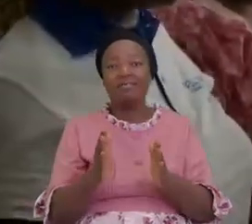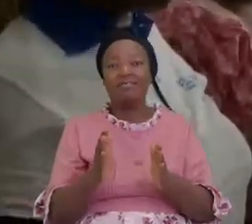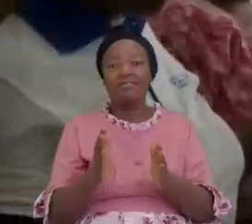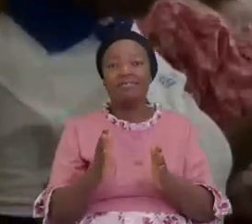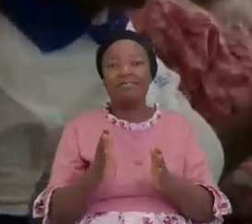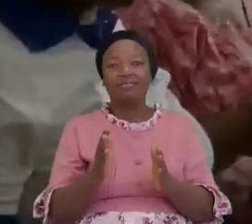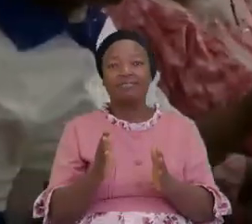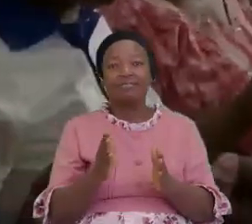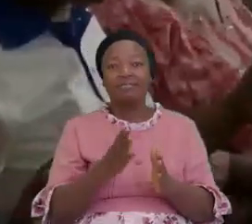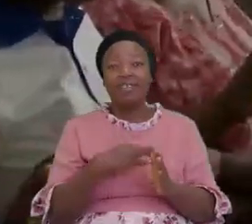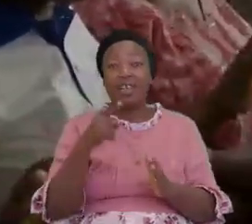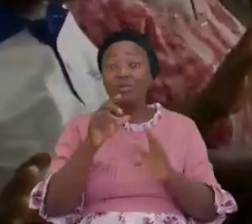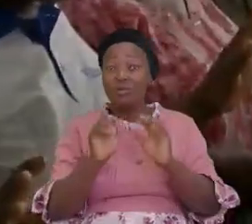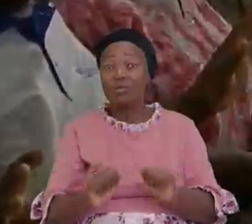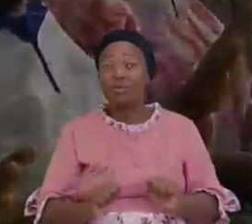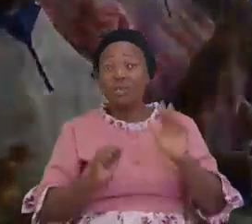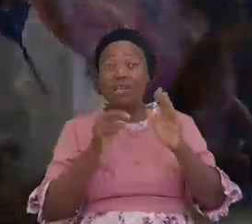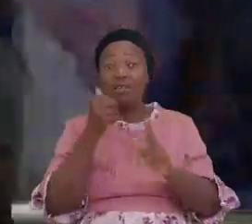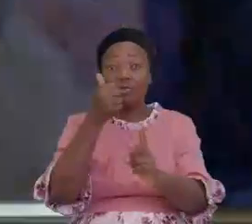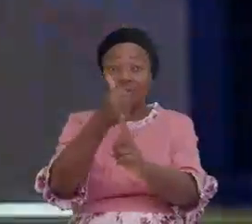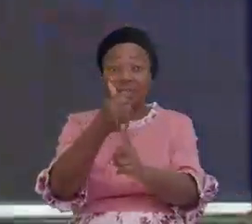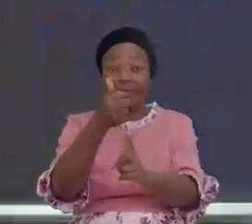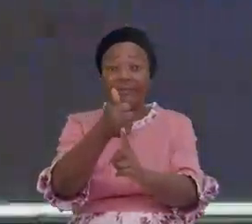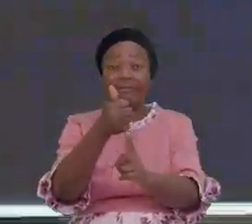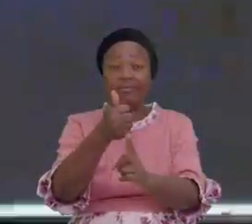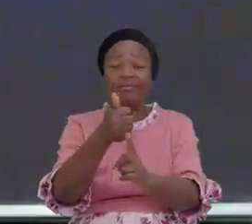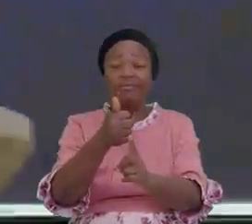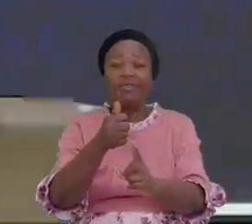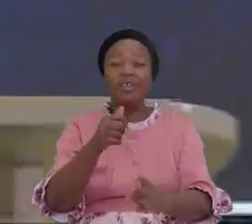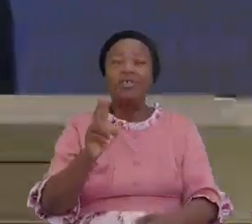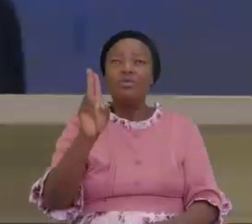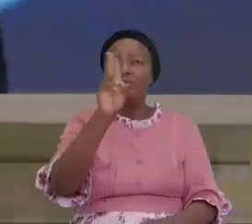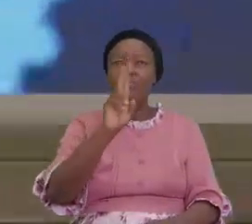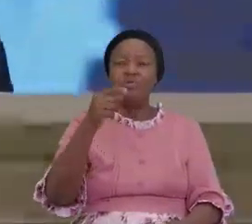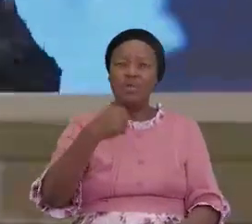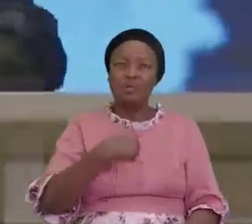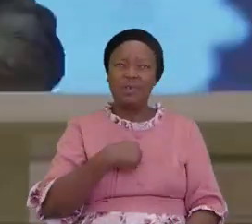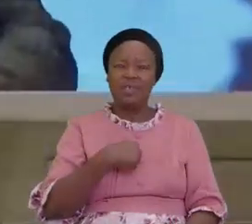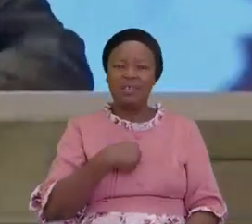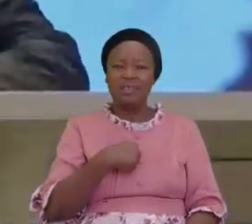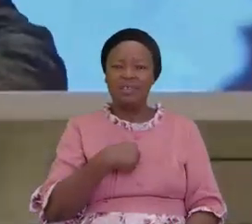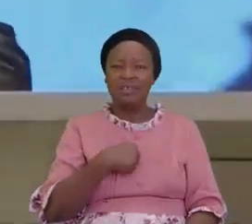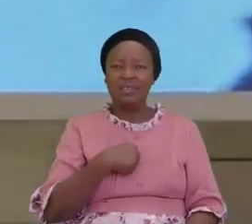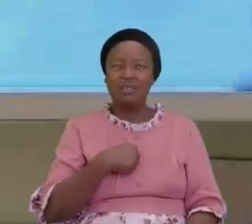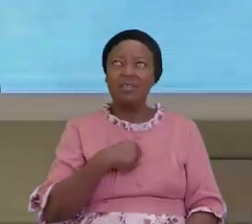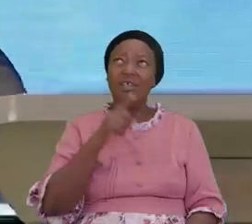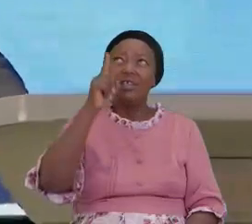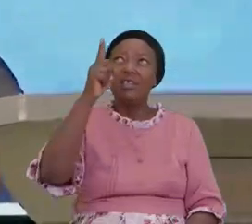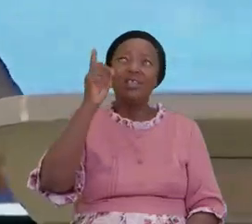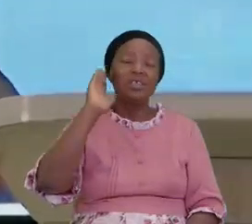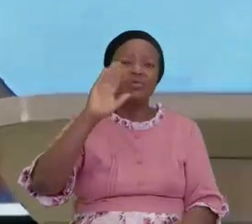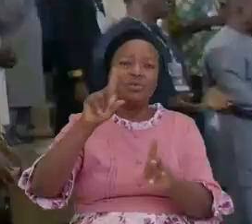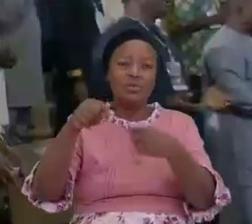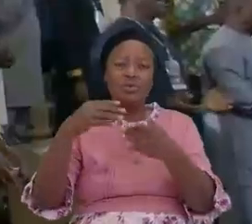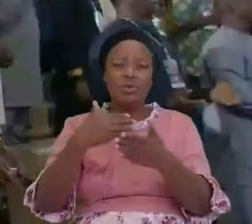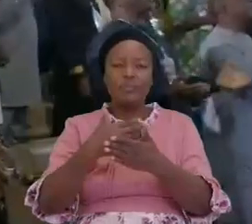and you surrendered yourself, use me, it will go beyond your